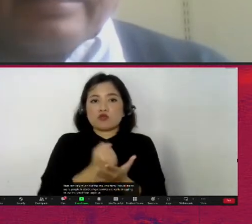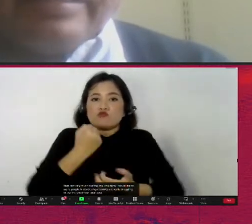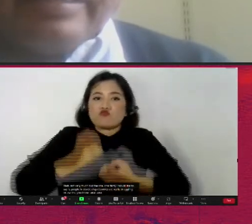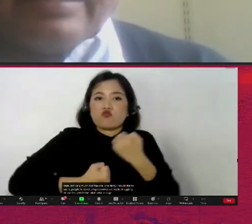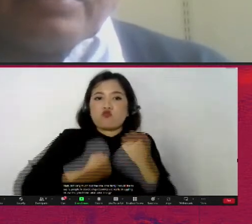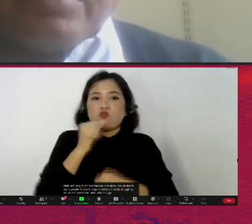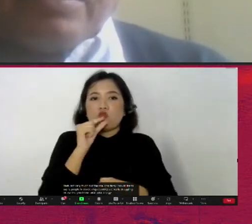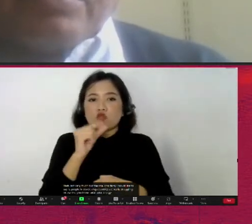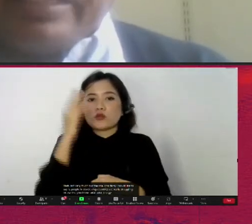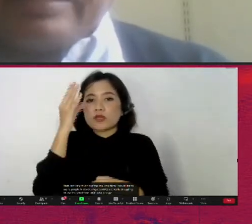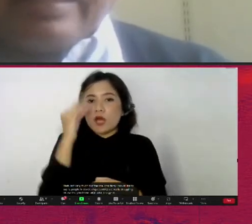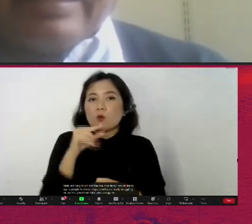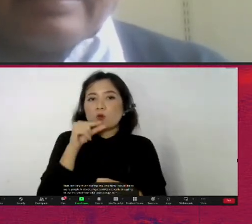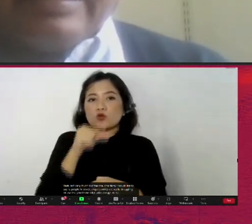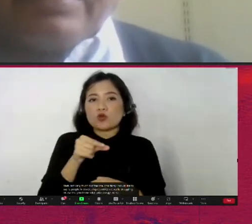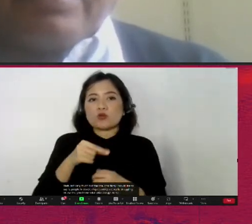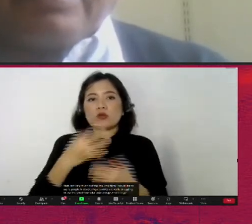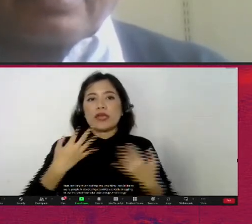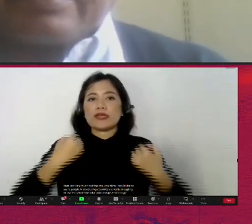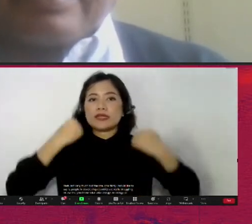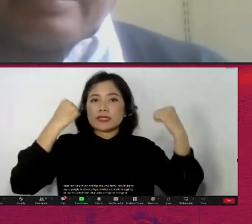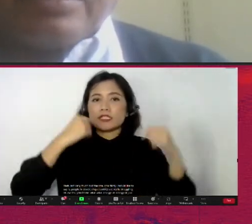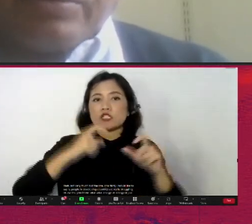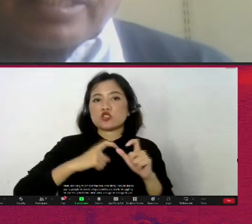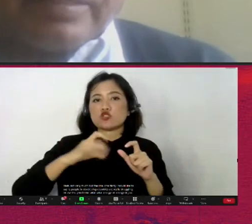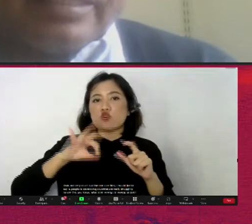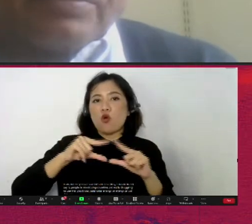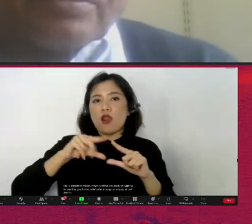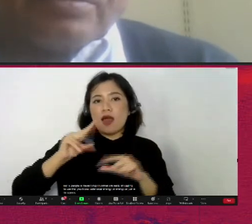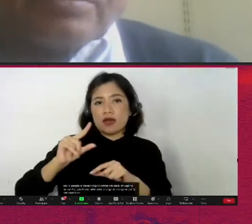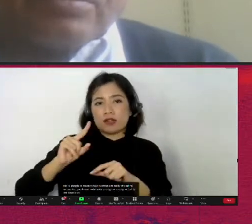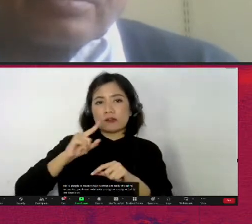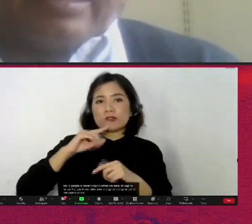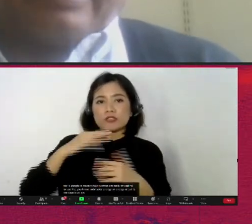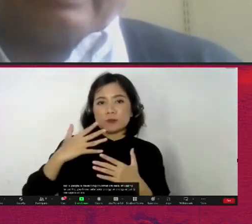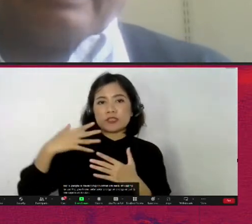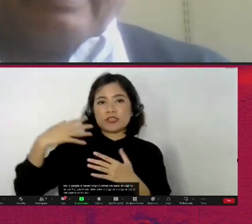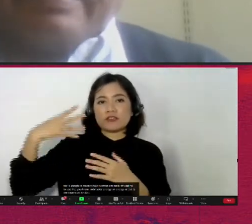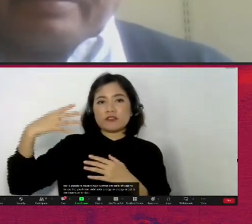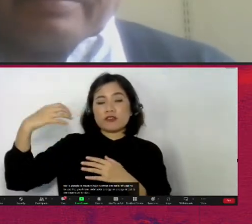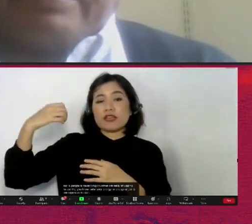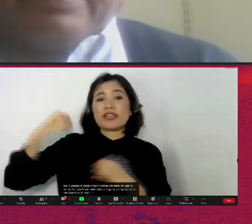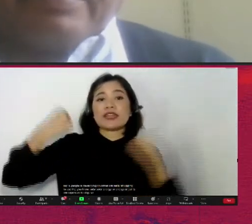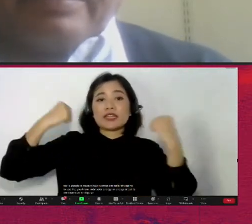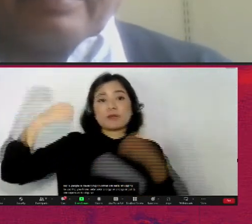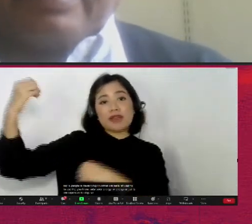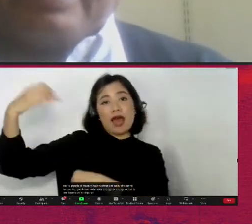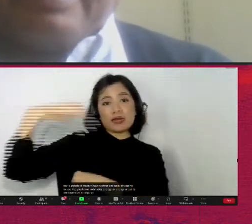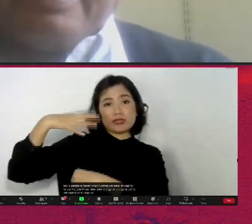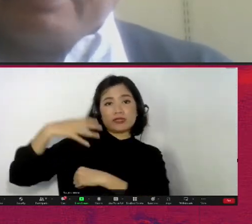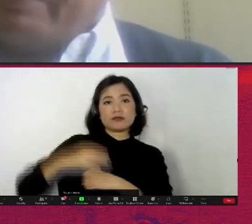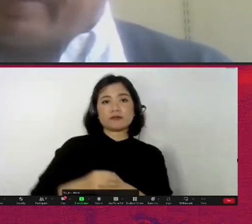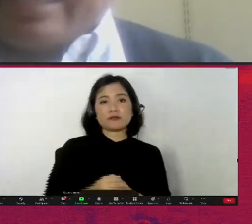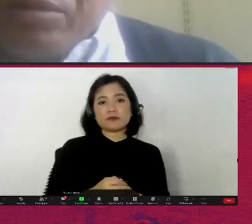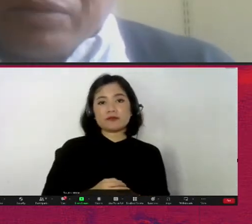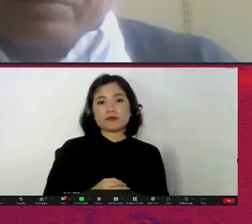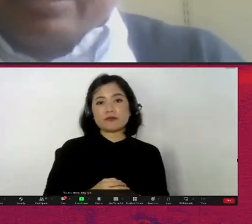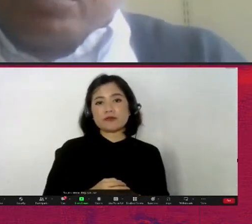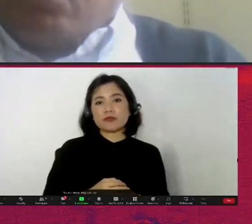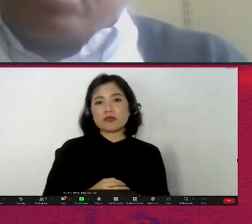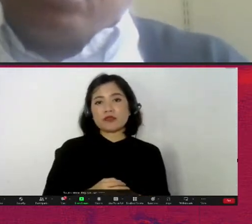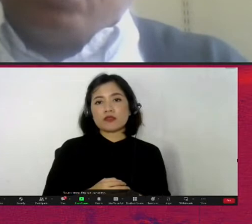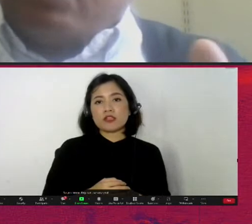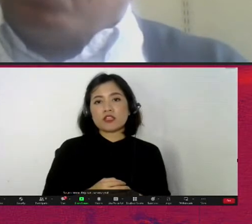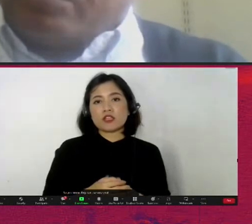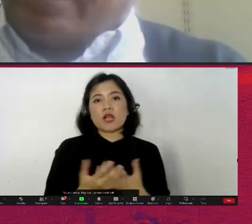solar energy or wind energy, or because it's too expensive to start. So, they can use a